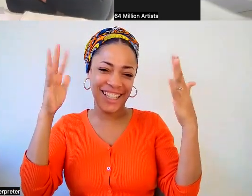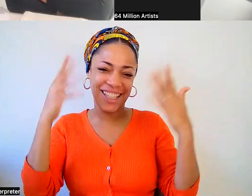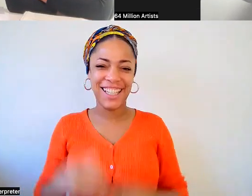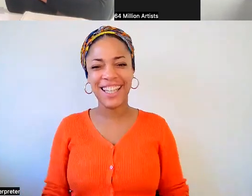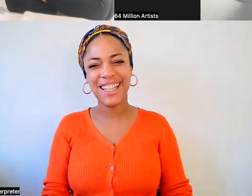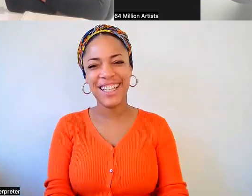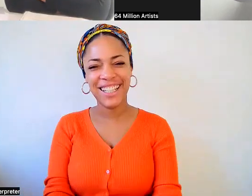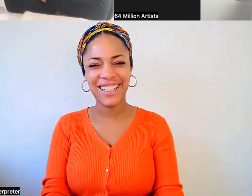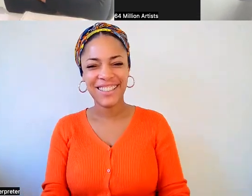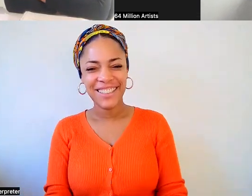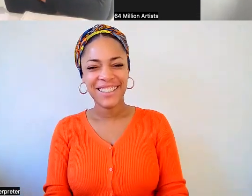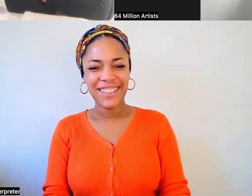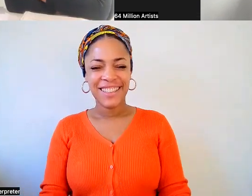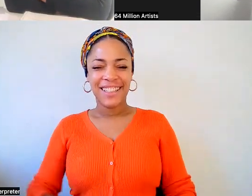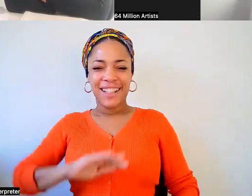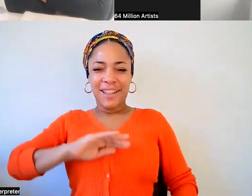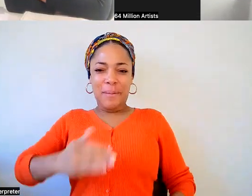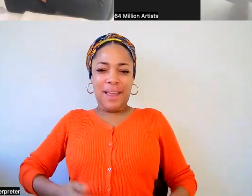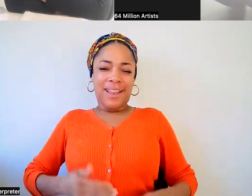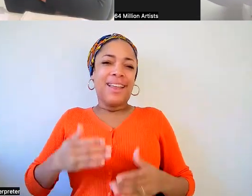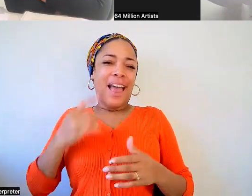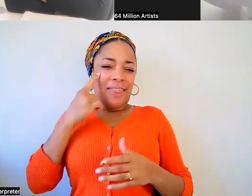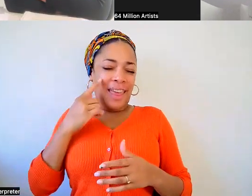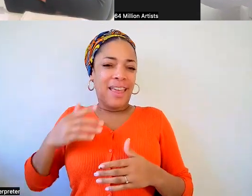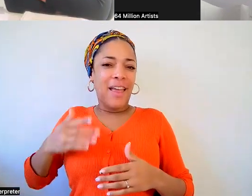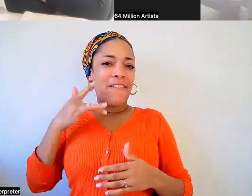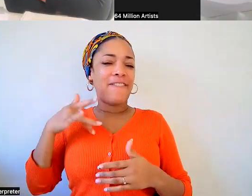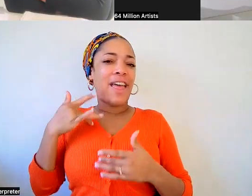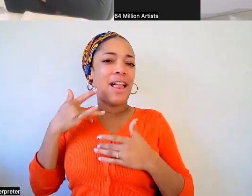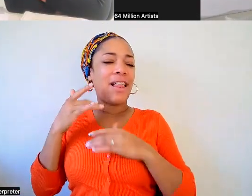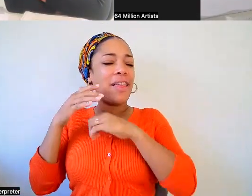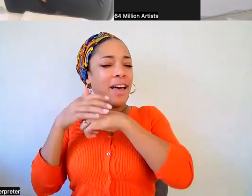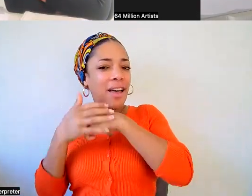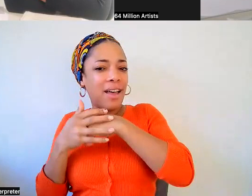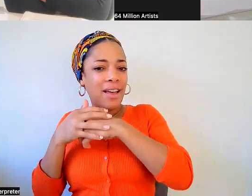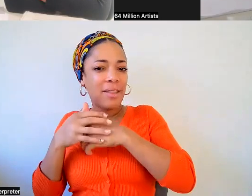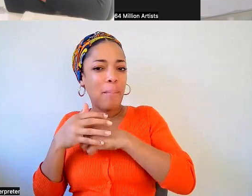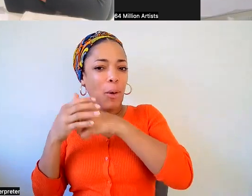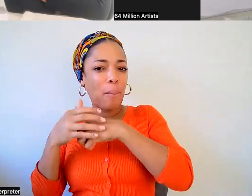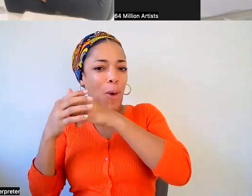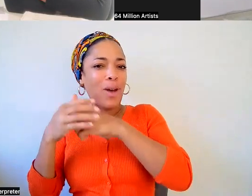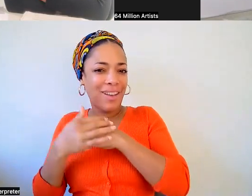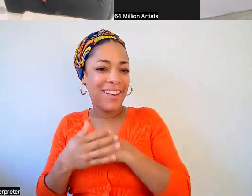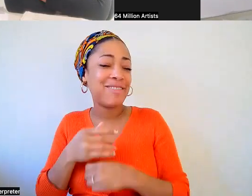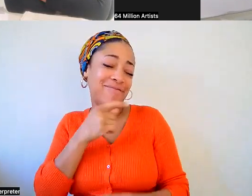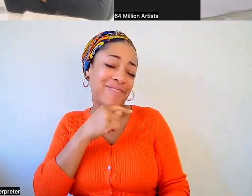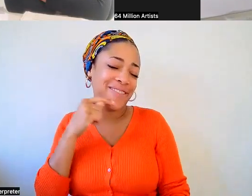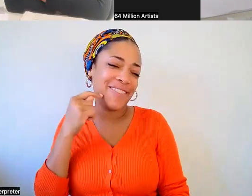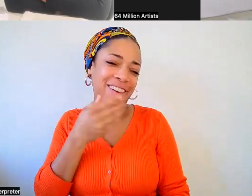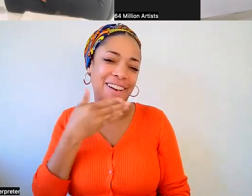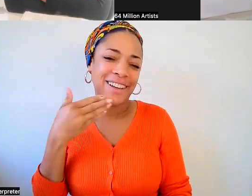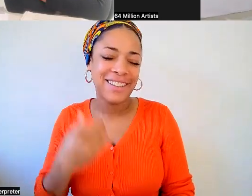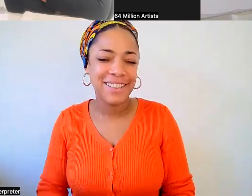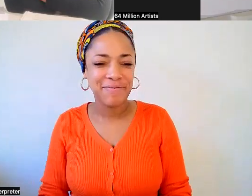Well done. Very good. Lovely. Brilliant. The way you've got the tension of it and these little bits in between that are like a chorus, but you change